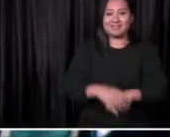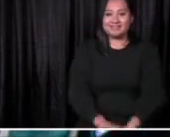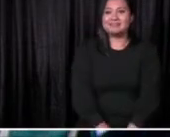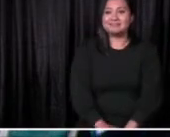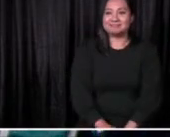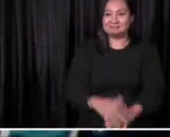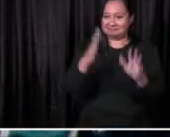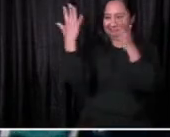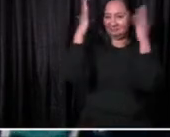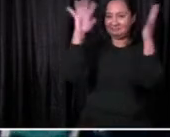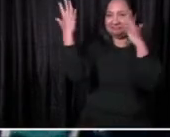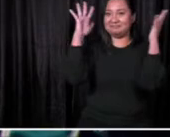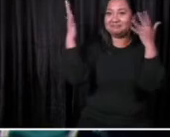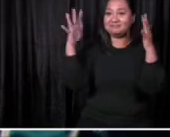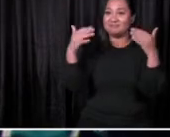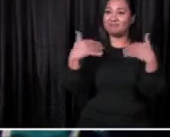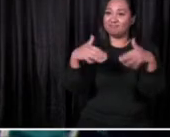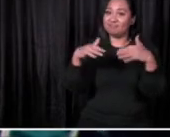It's impressive.